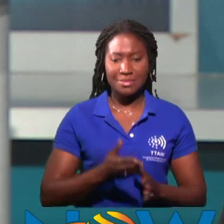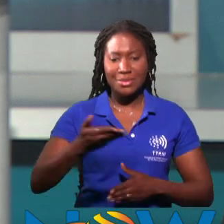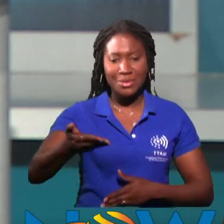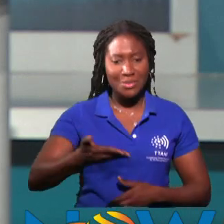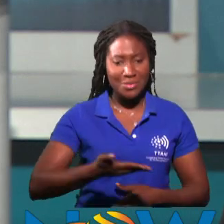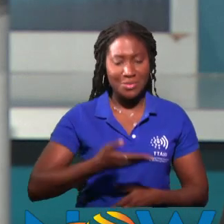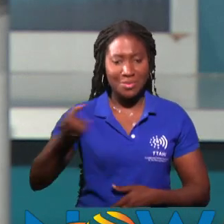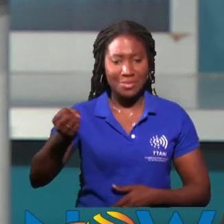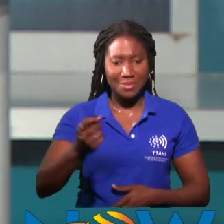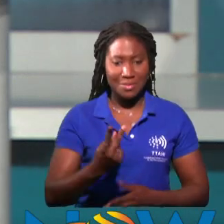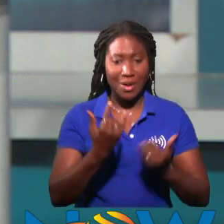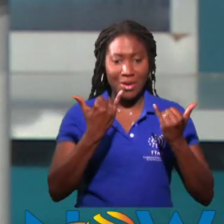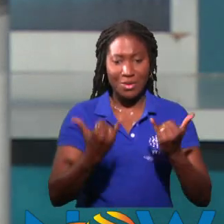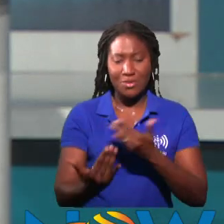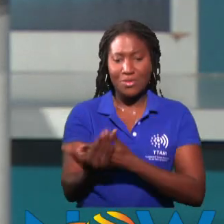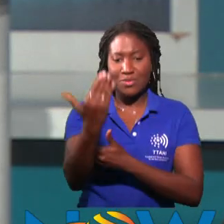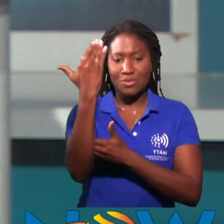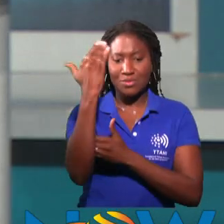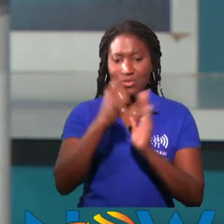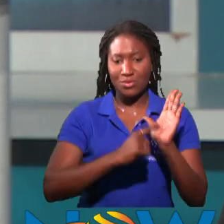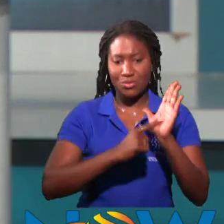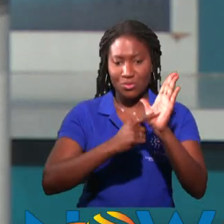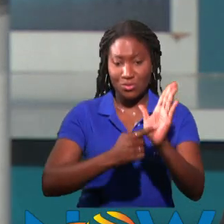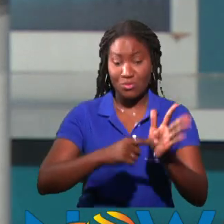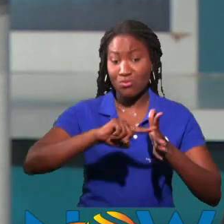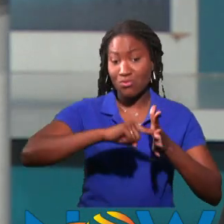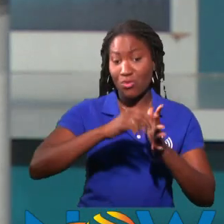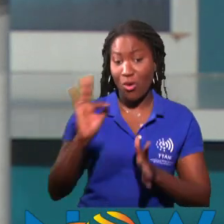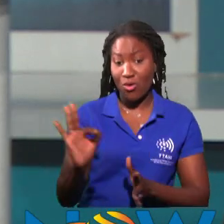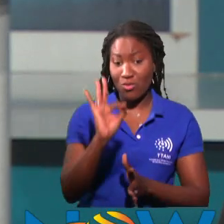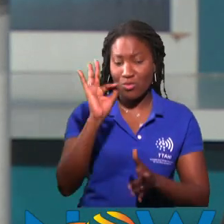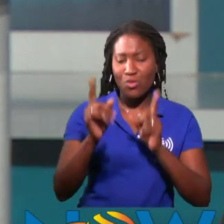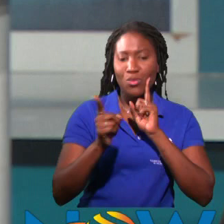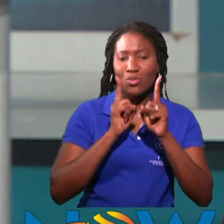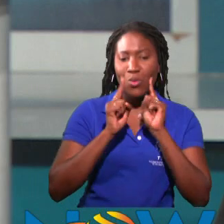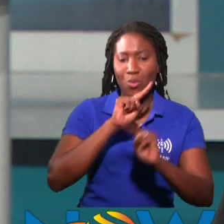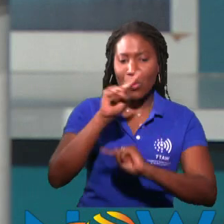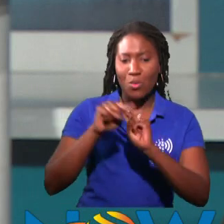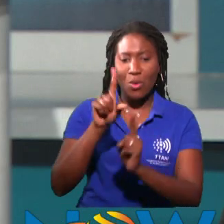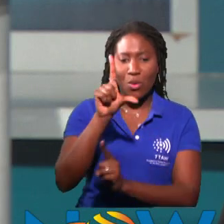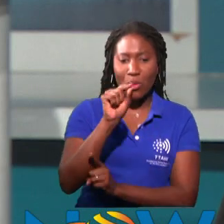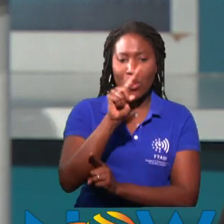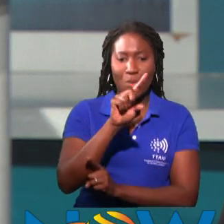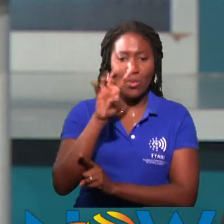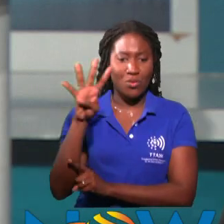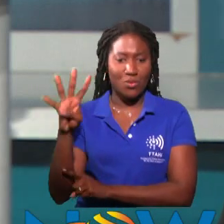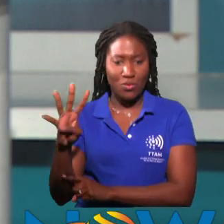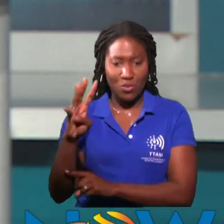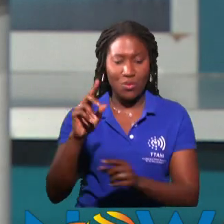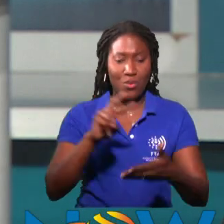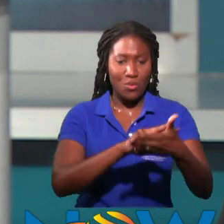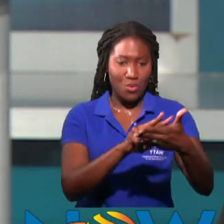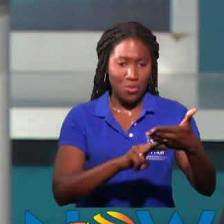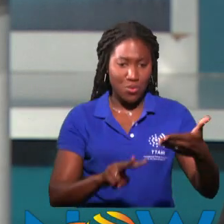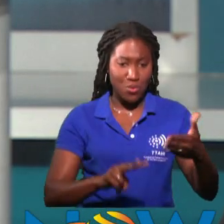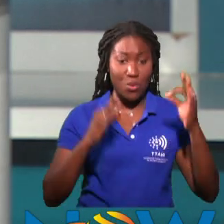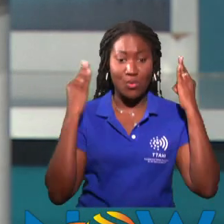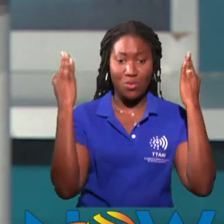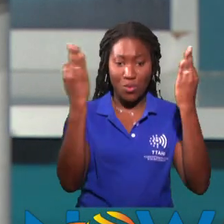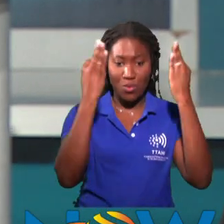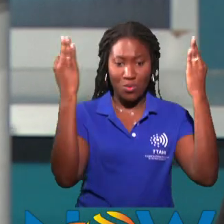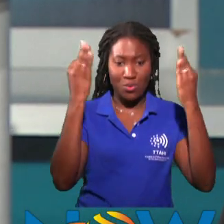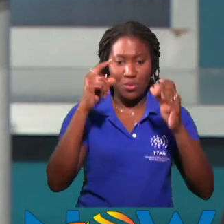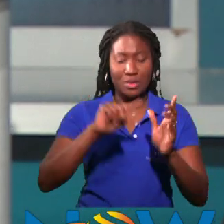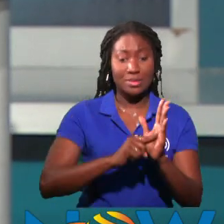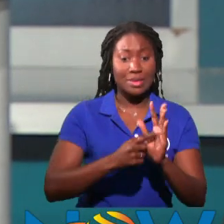Welcome back to the Now Morning Show. So we're kicking off this Friday edition talking about the 2024 NGC Bocas Lit Fest. It's taking place